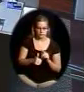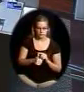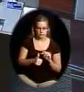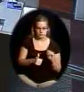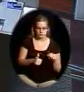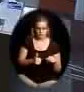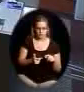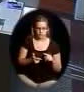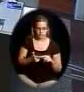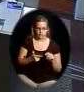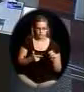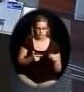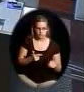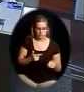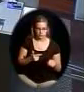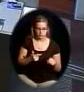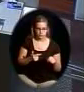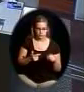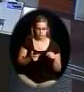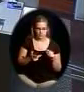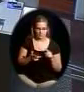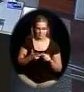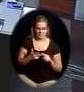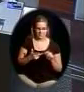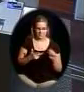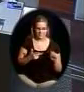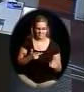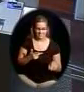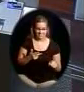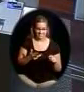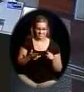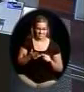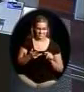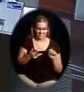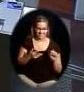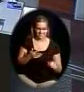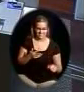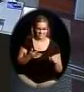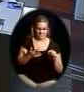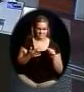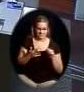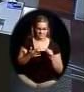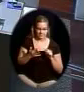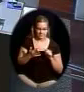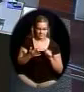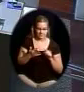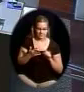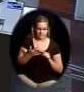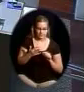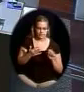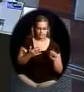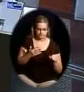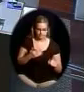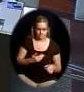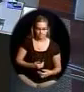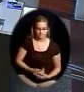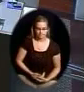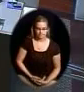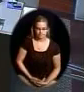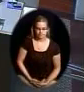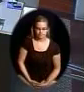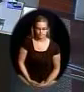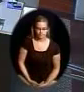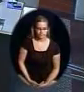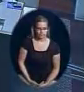Churchman? Yes. Dr. Daniels? Yes. Mr. Parker? Yes. Mr. Poland? Yes. Mrs. Wilhelm? Yes.